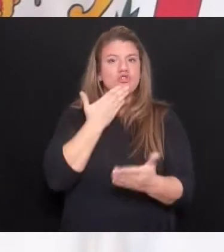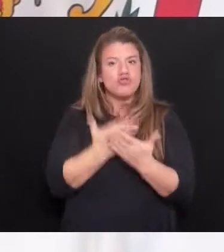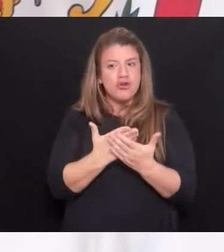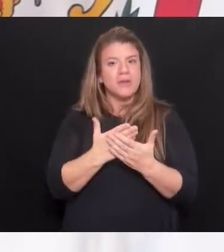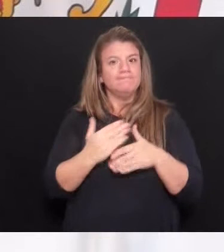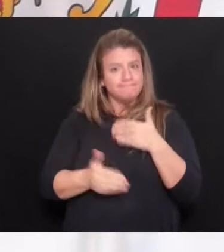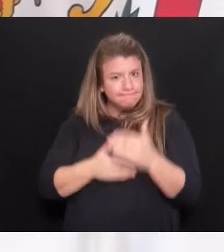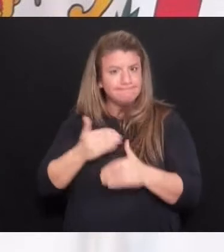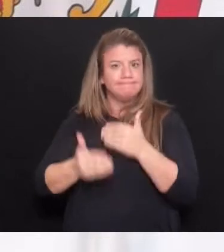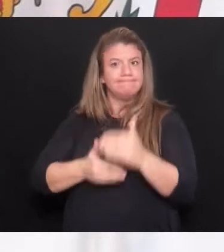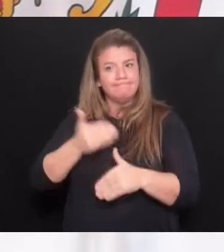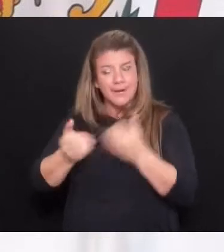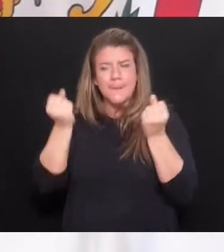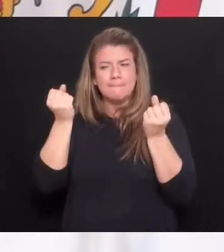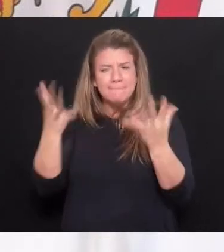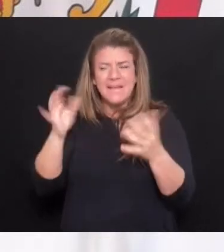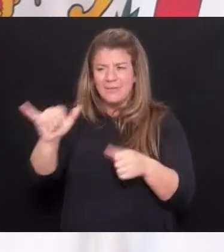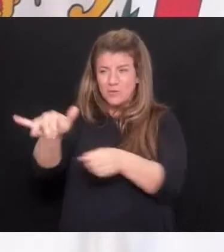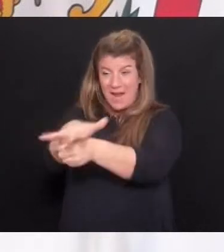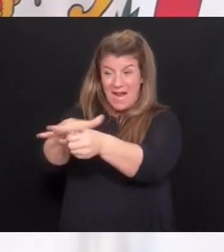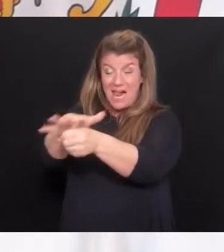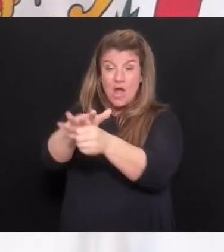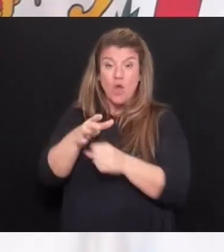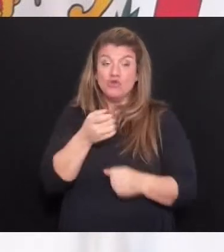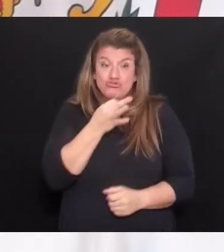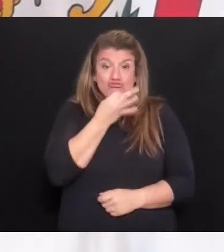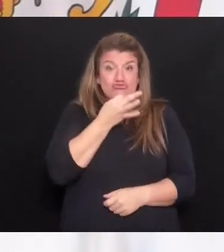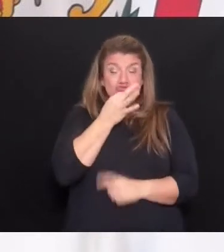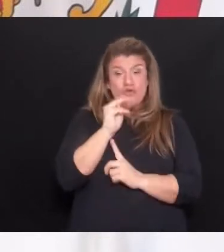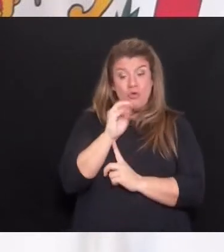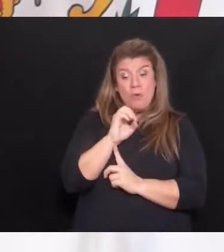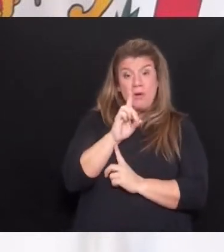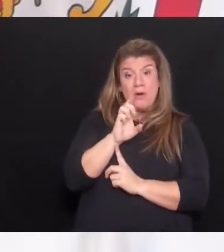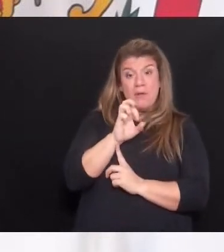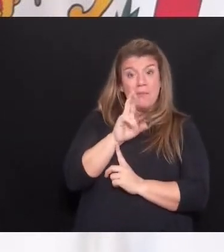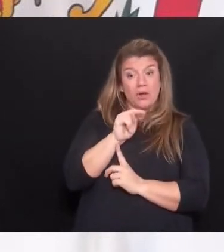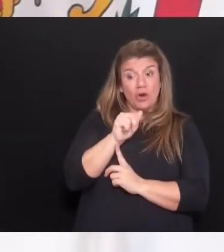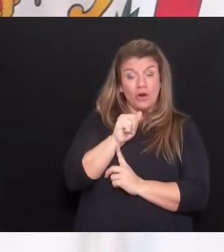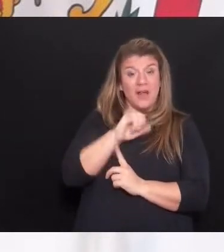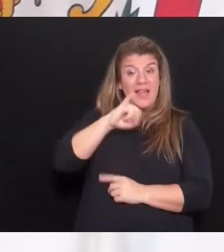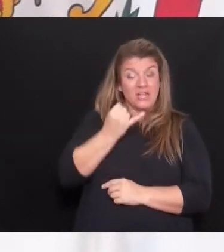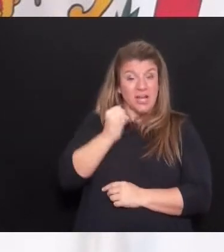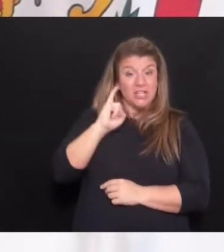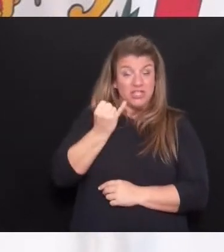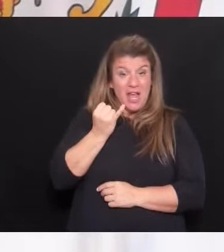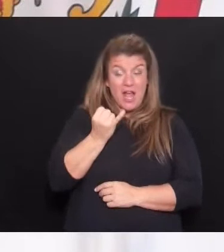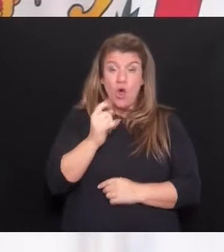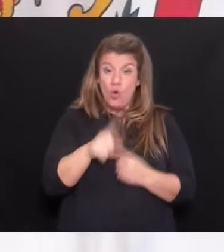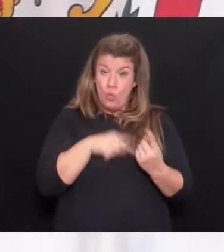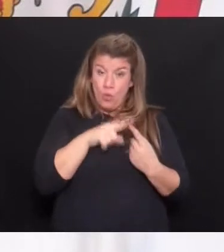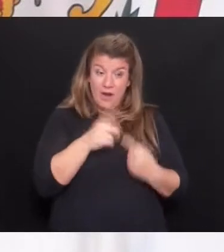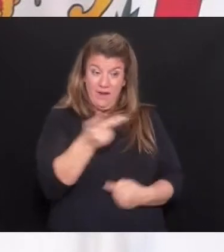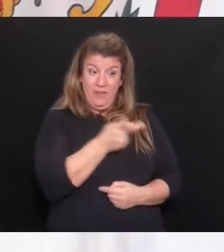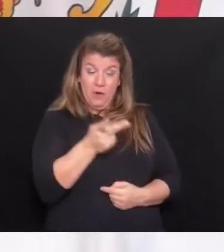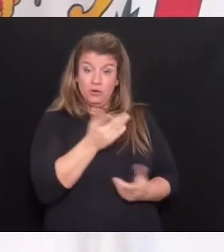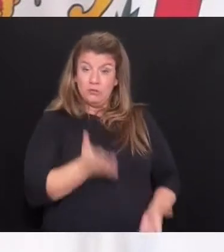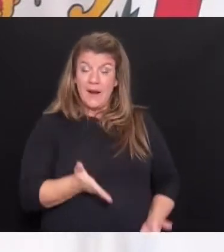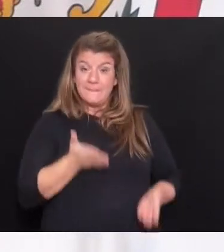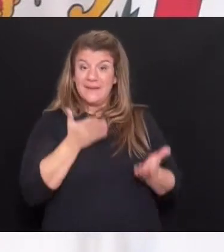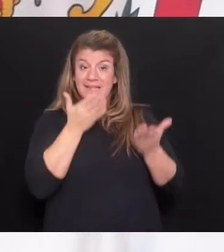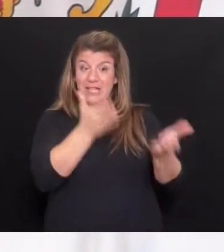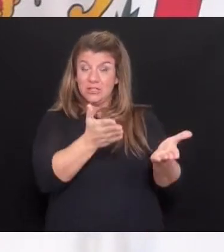areas. As soon as we get Moderna or the J&J number, you know, the recommendations